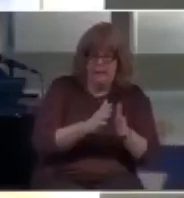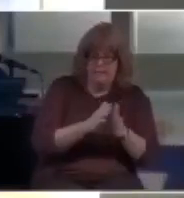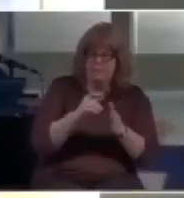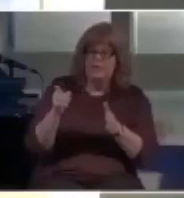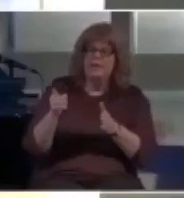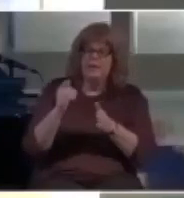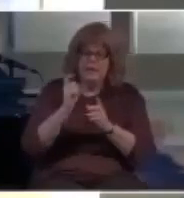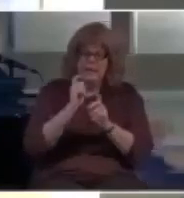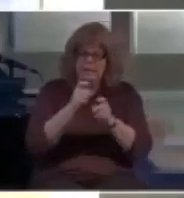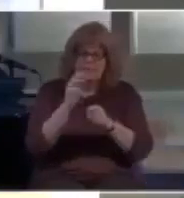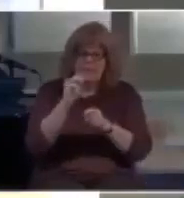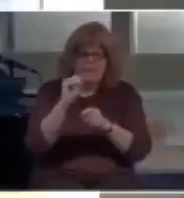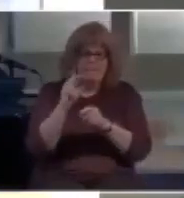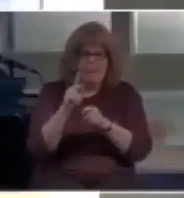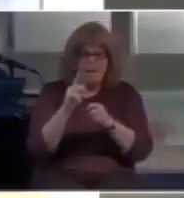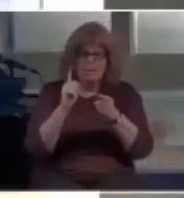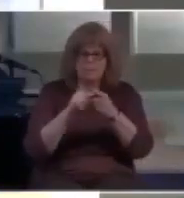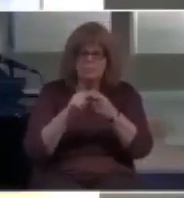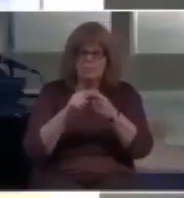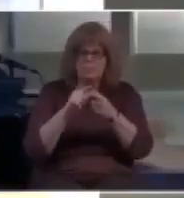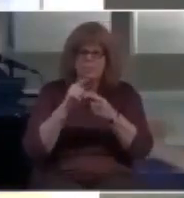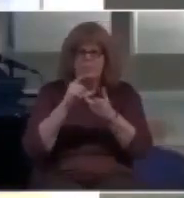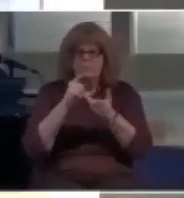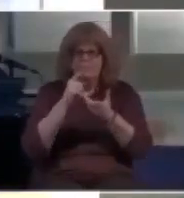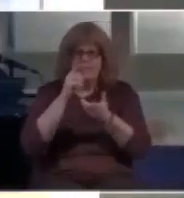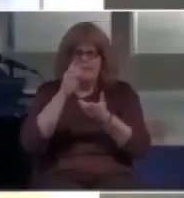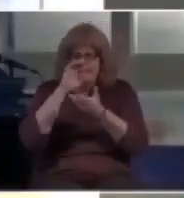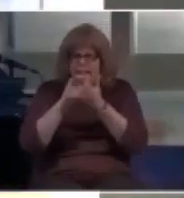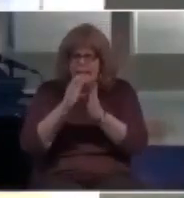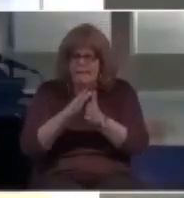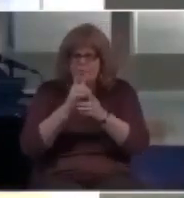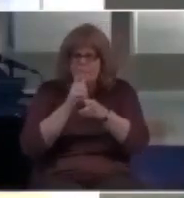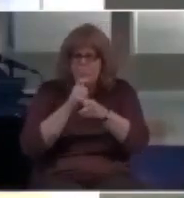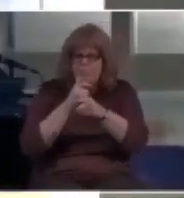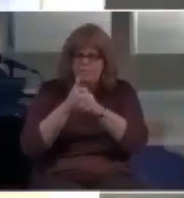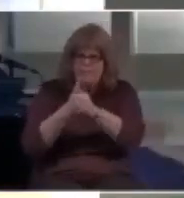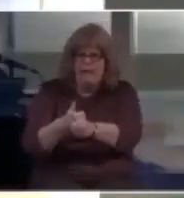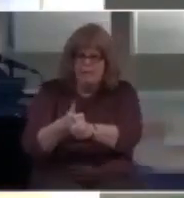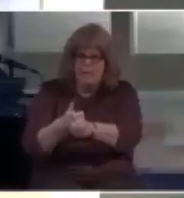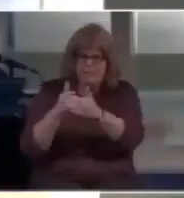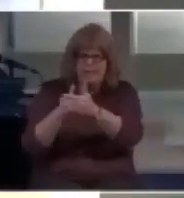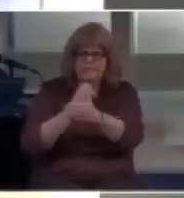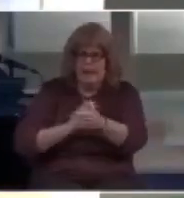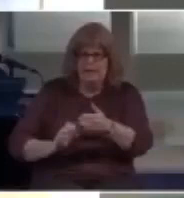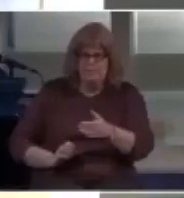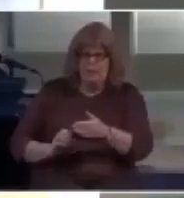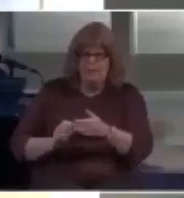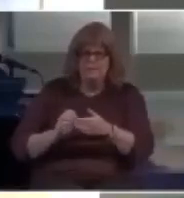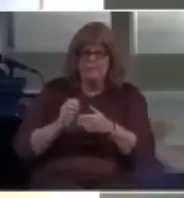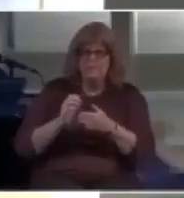Messiah with himself, with the sign of the Holy Spirit,